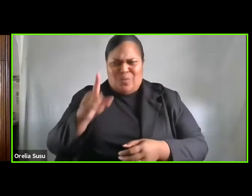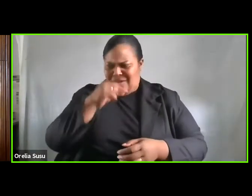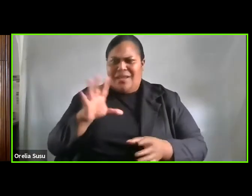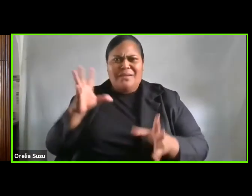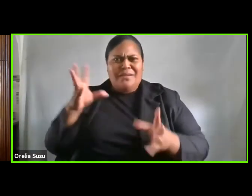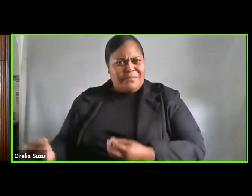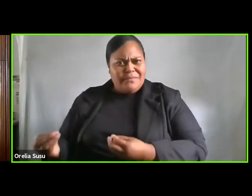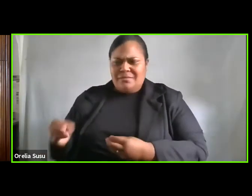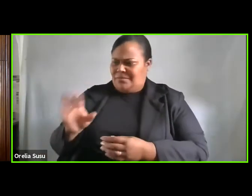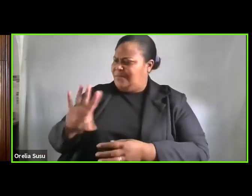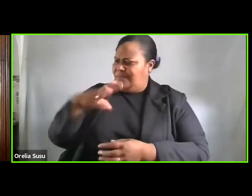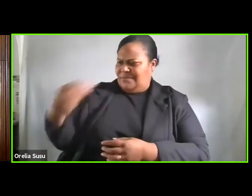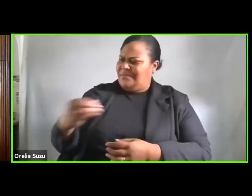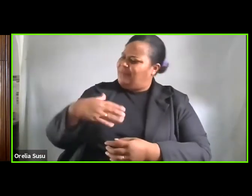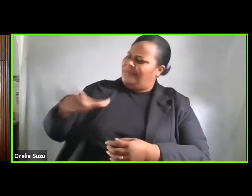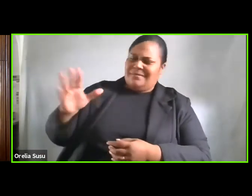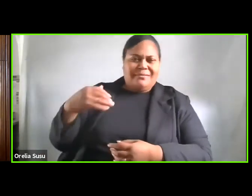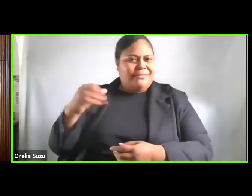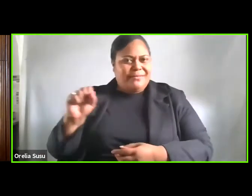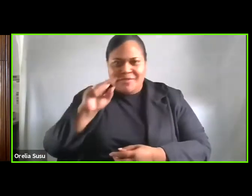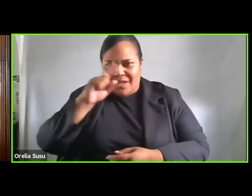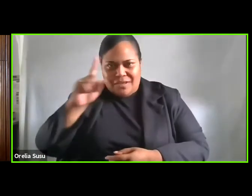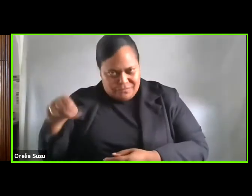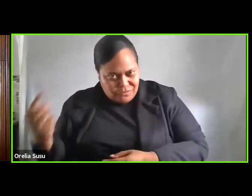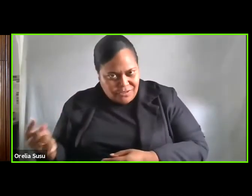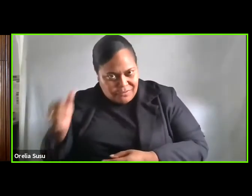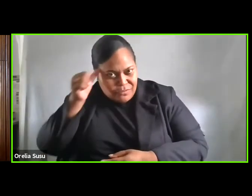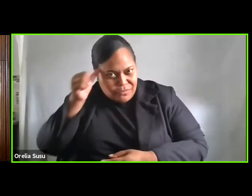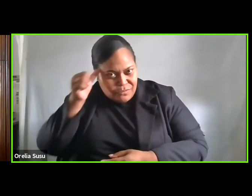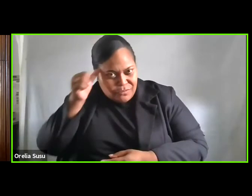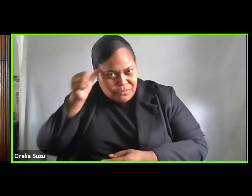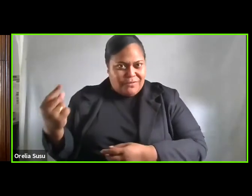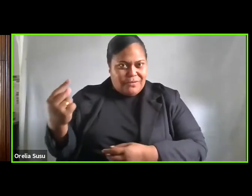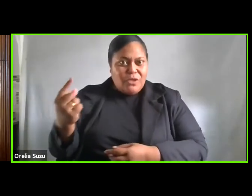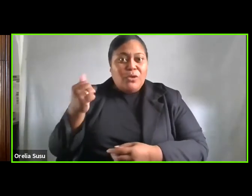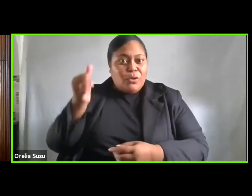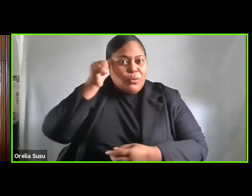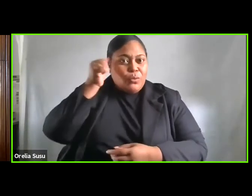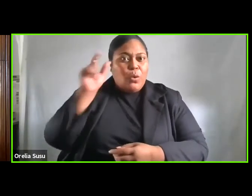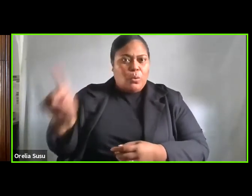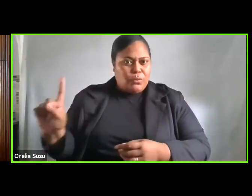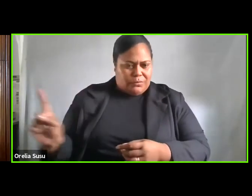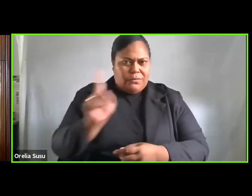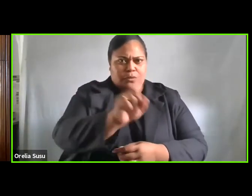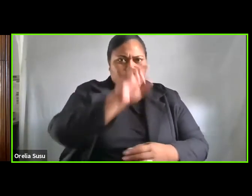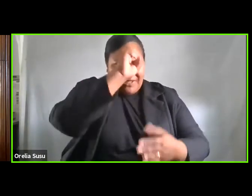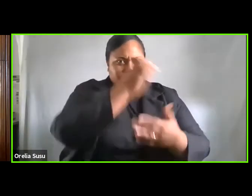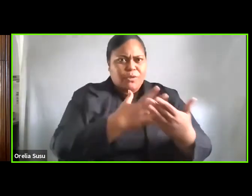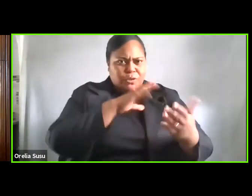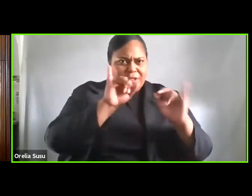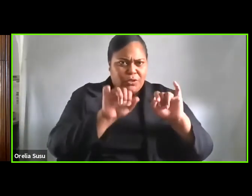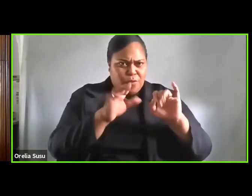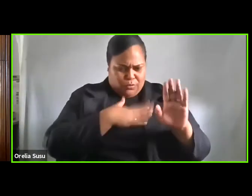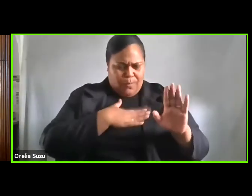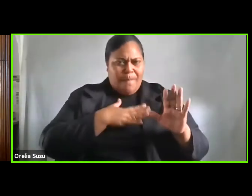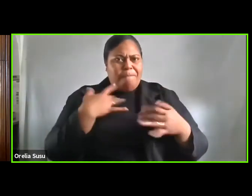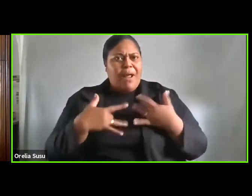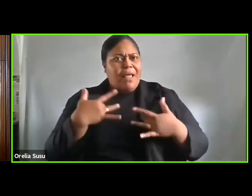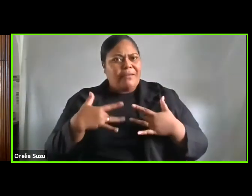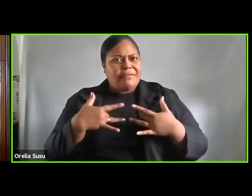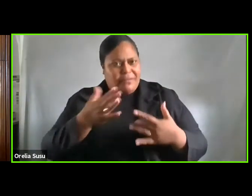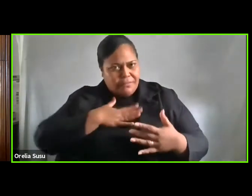because you're there you know your stuff you're coming you know you know you're the one experiencing the issue on the ground you are the person